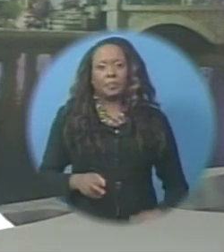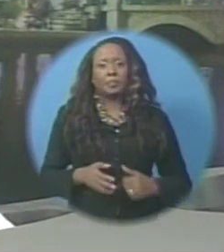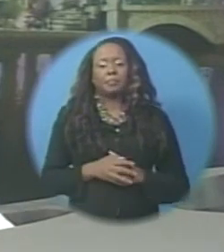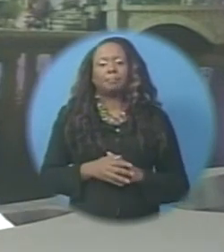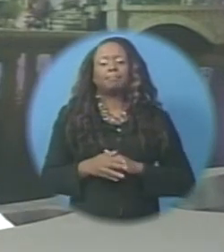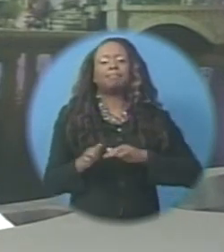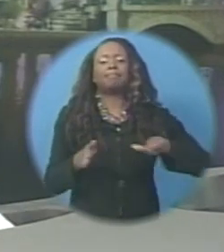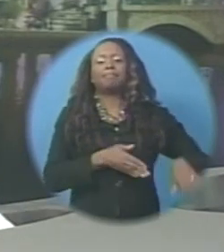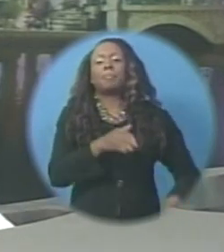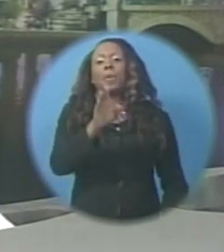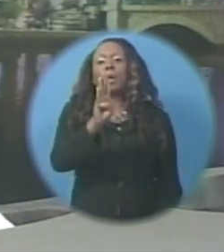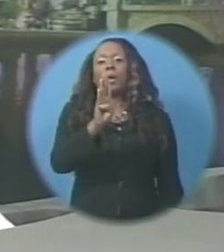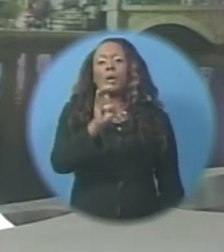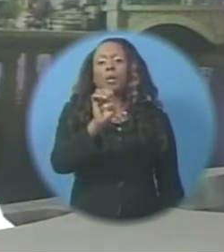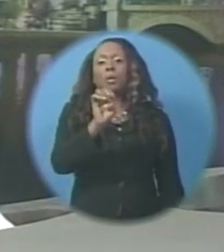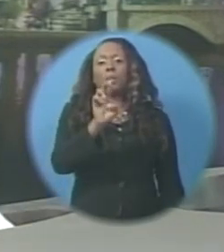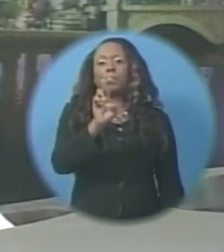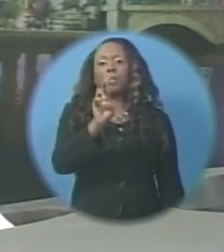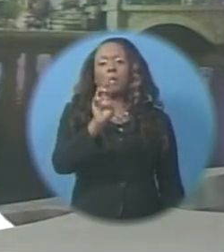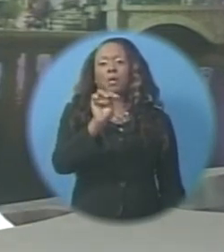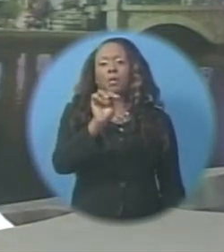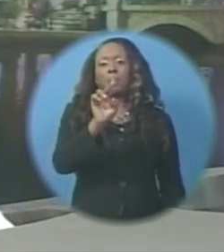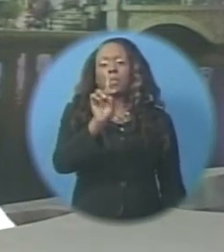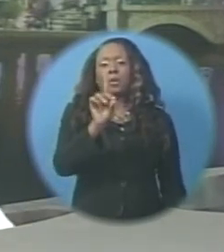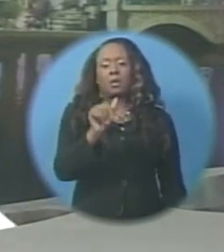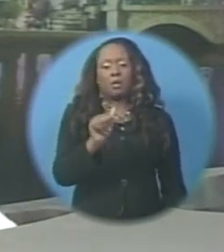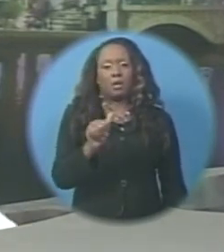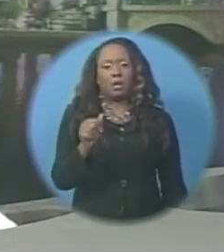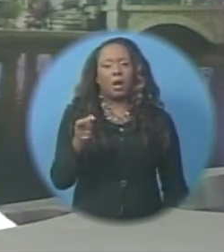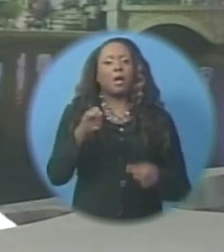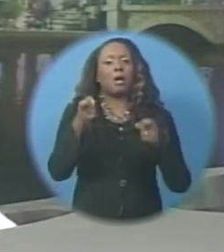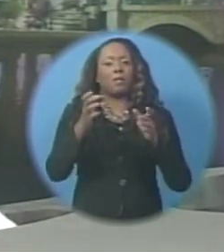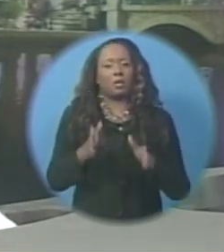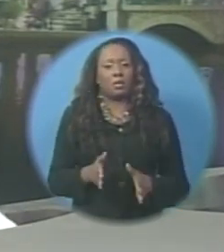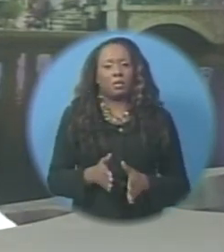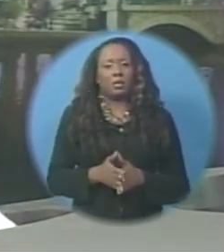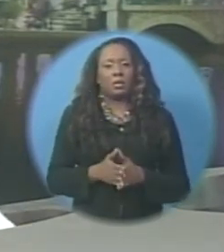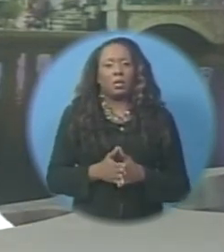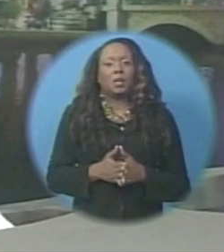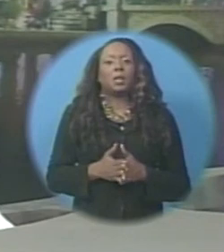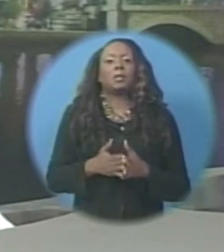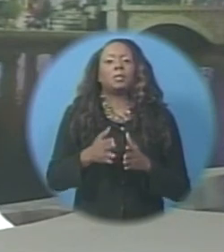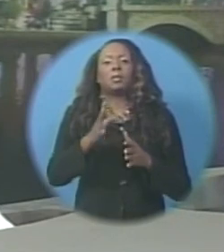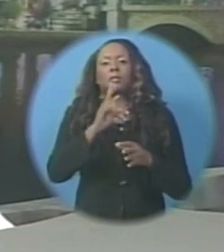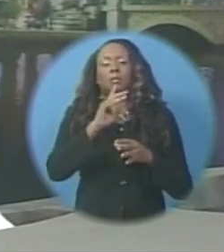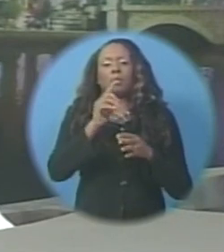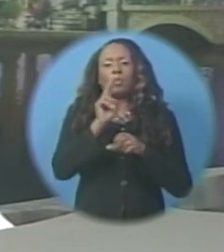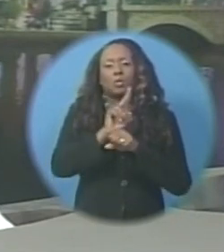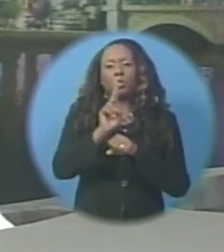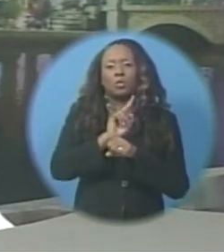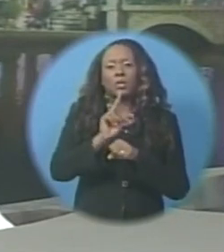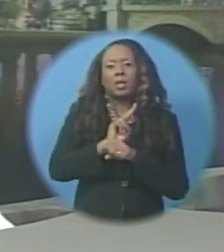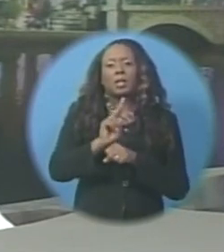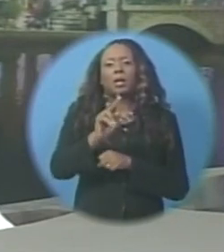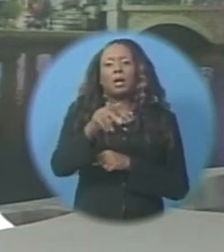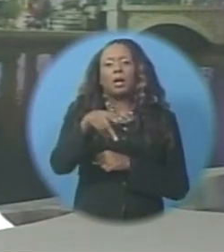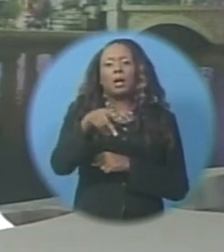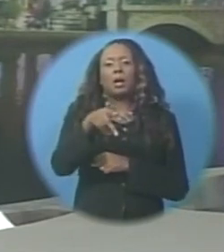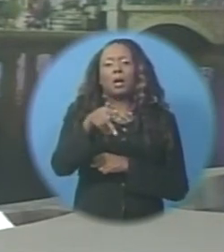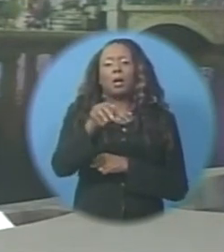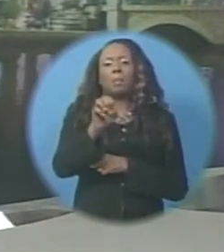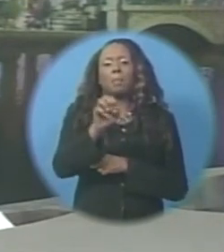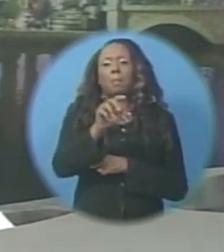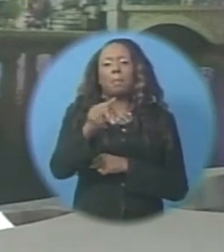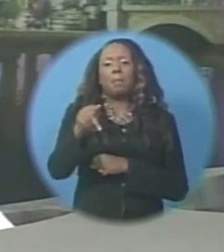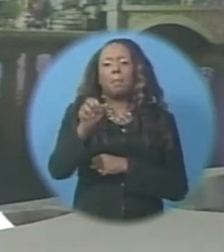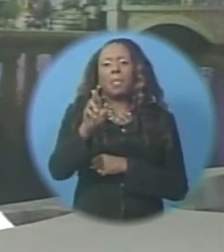Over in Bermuda, Governor John Rankin has ordered an independent review of the use of pepper spray by the police in response to a demonstration early last